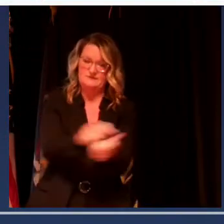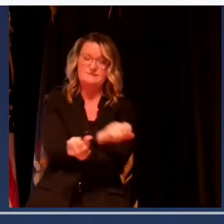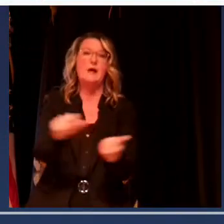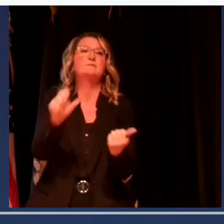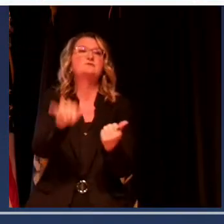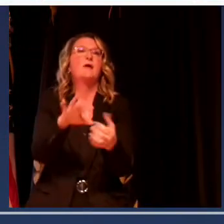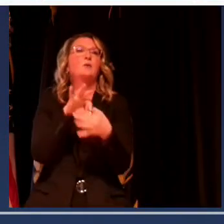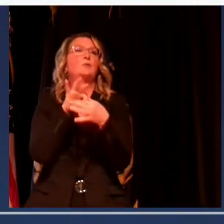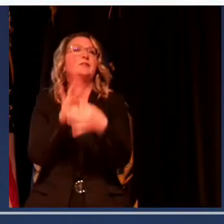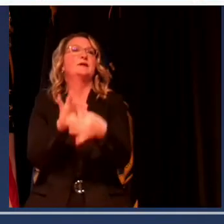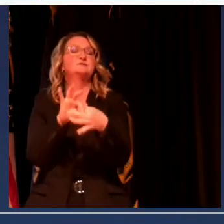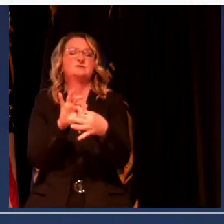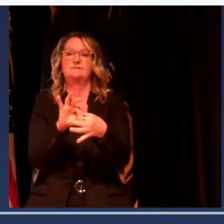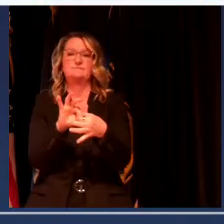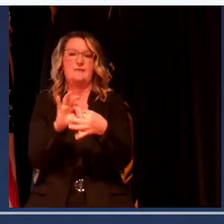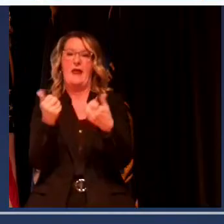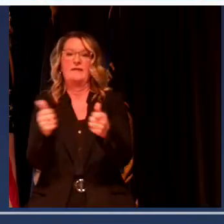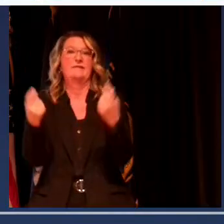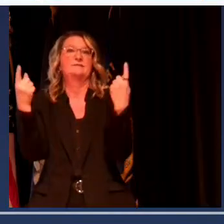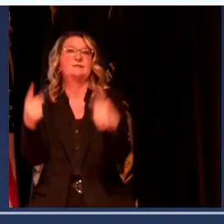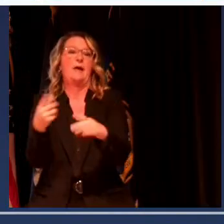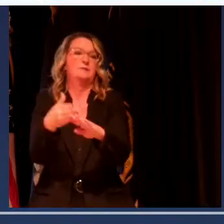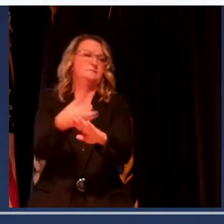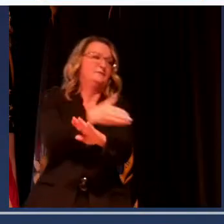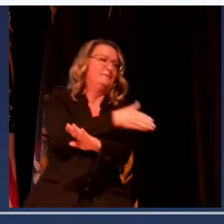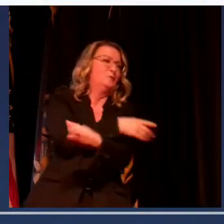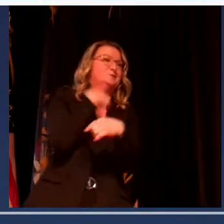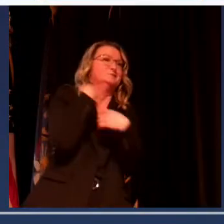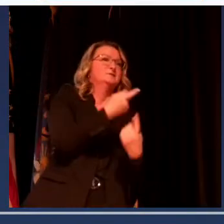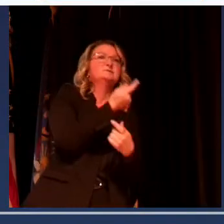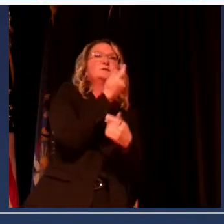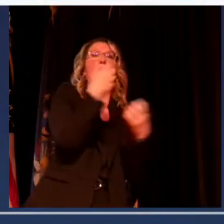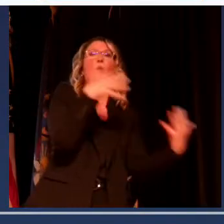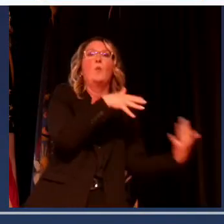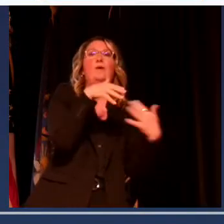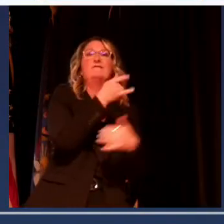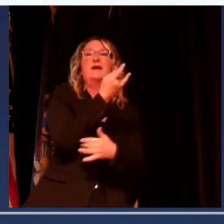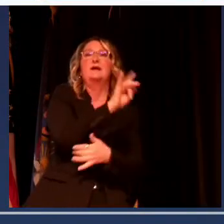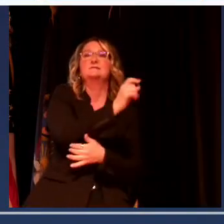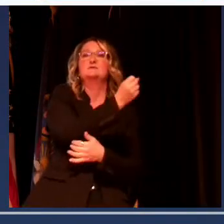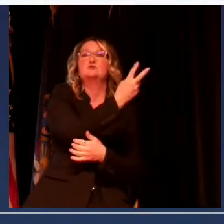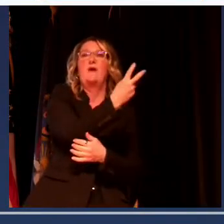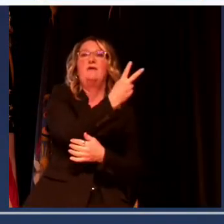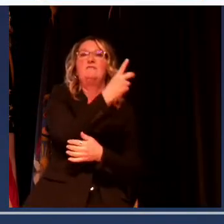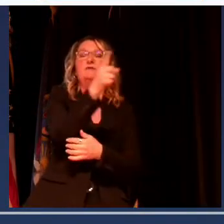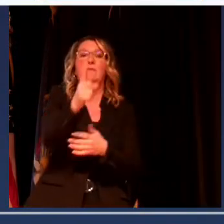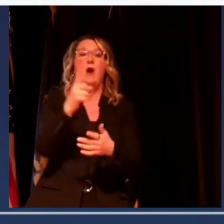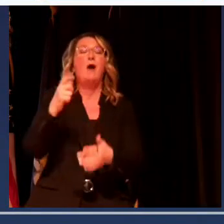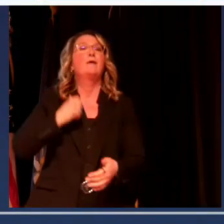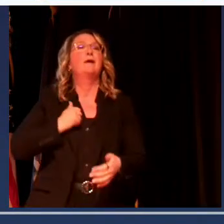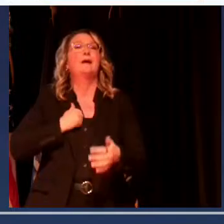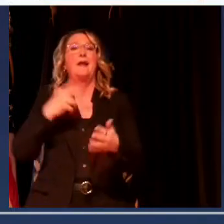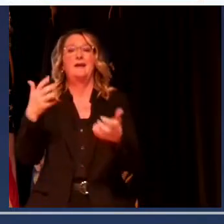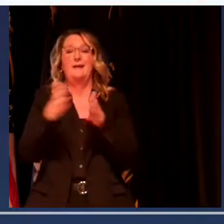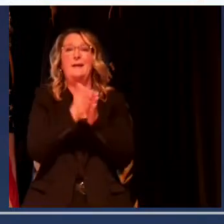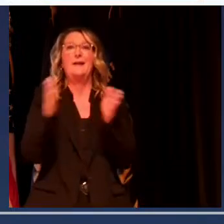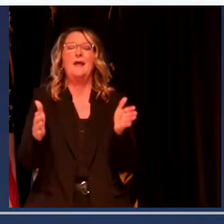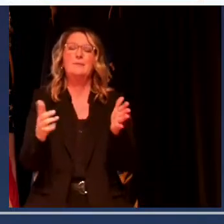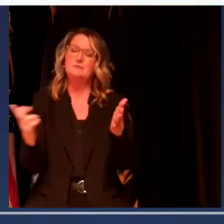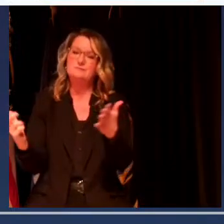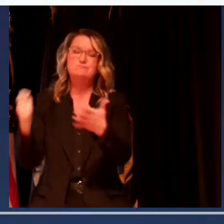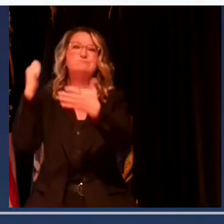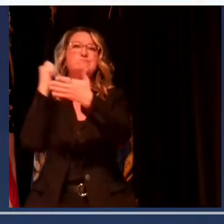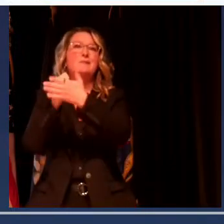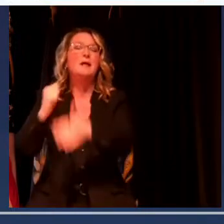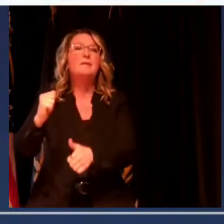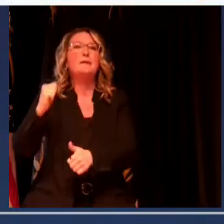relationship than anything that has occurred since the War of 1812 by stabbing our Canadian neighbors in the back in his ridiculous